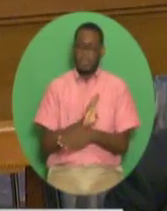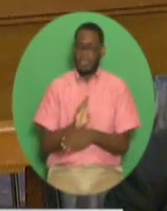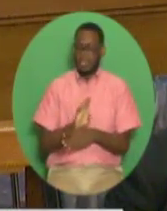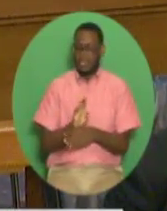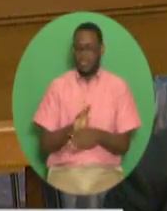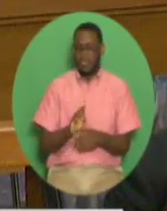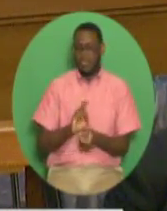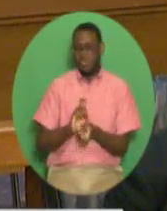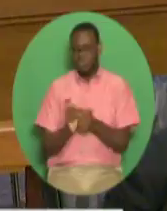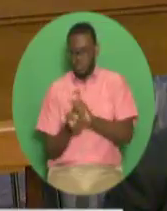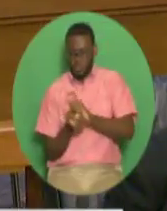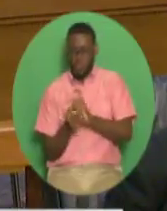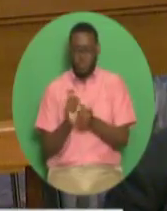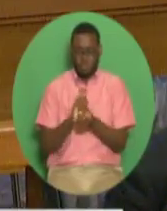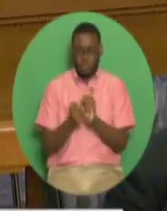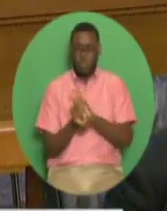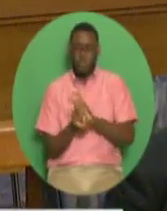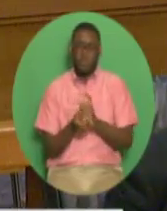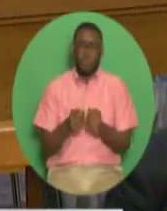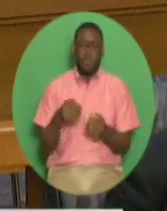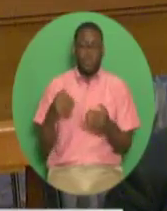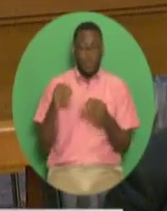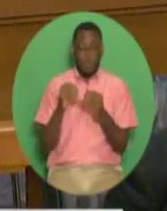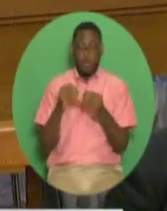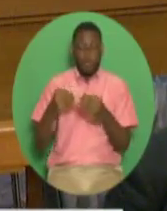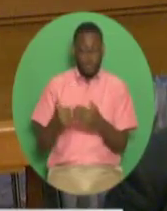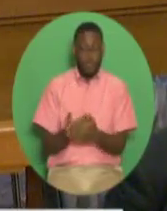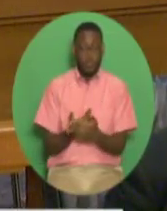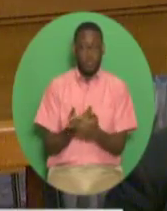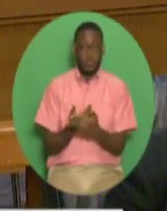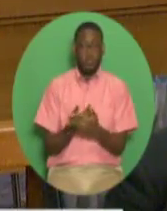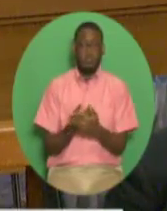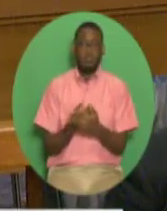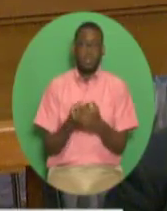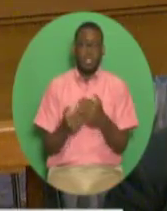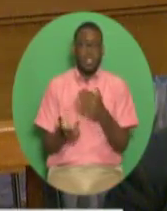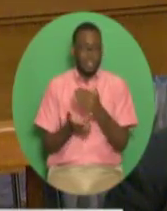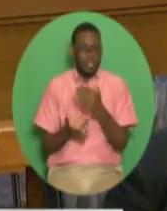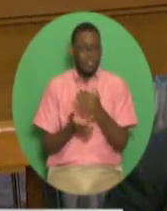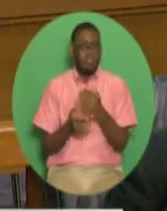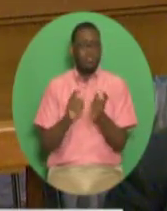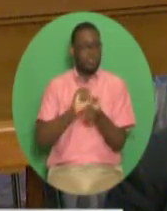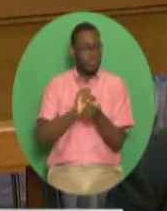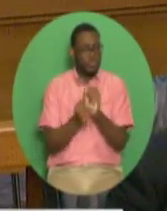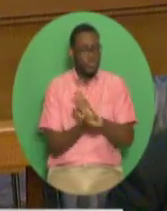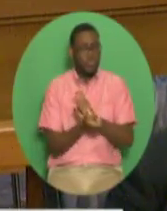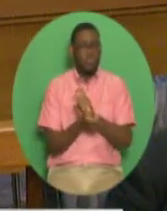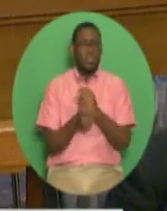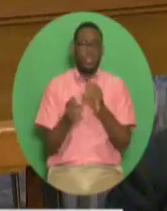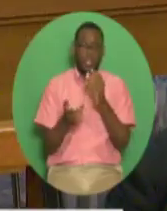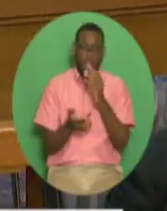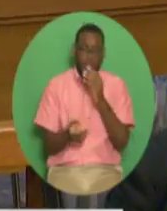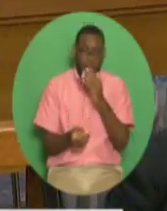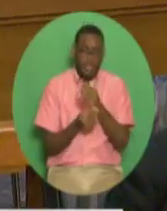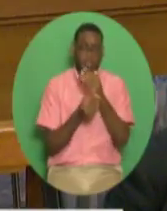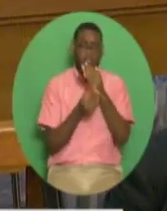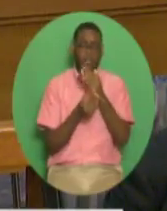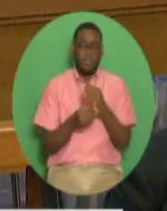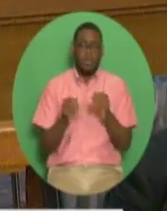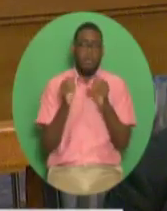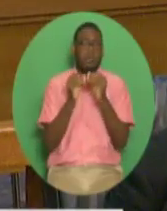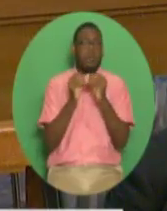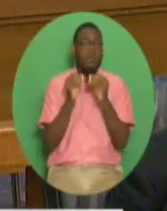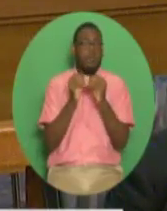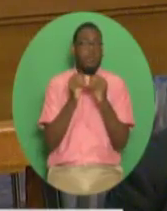of Public Administration in his last budget debate, Madam Speaker, when he said that as one of the core strategies to address this manpower